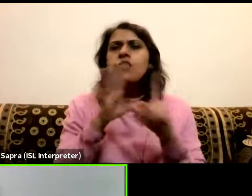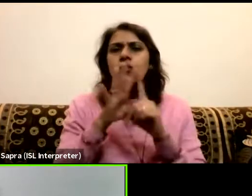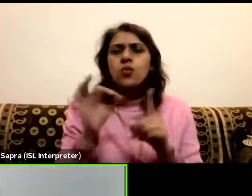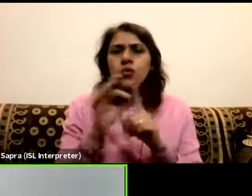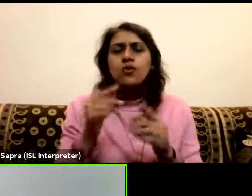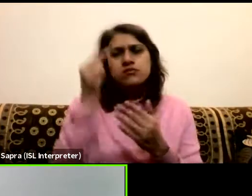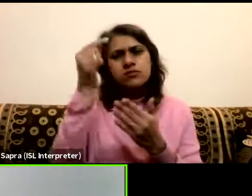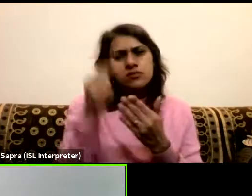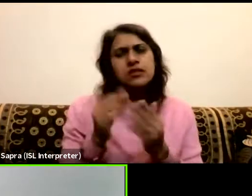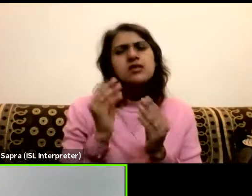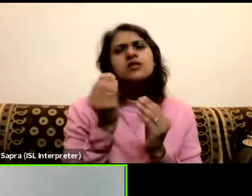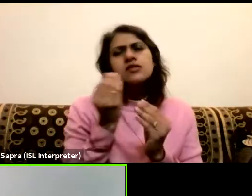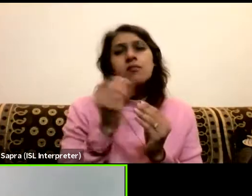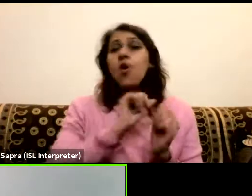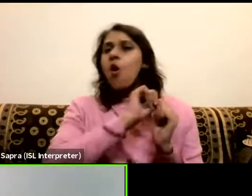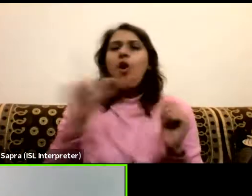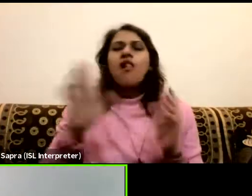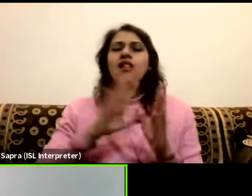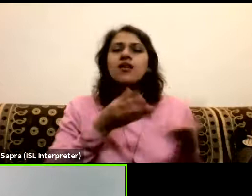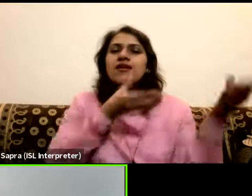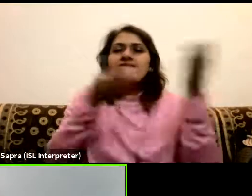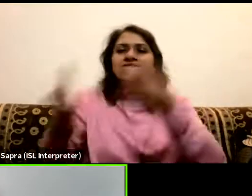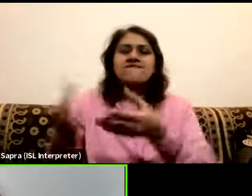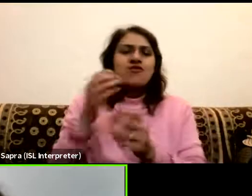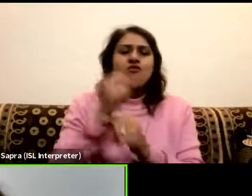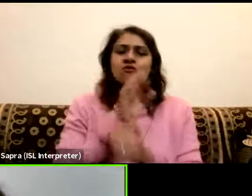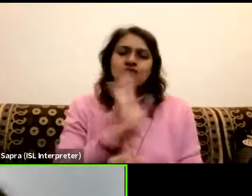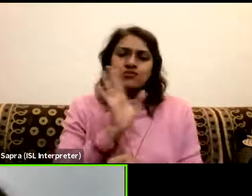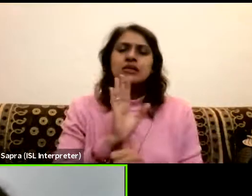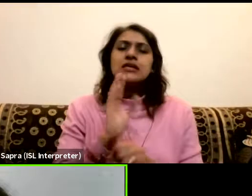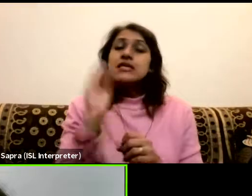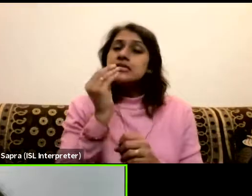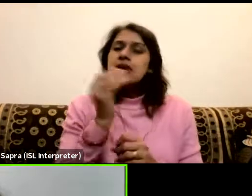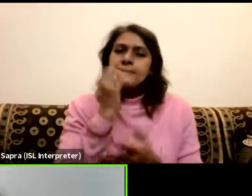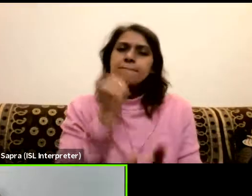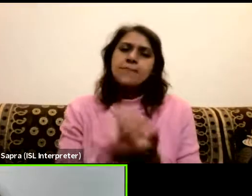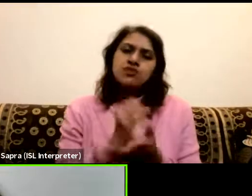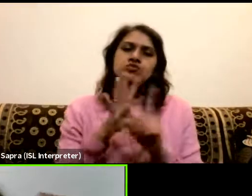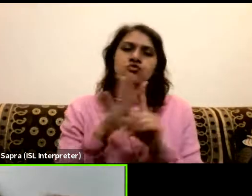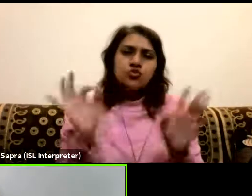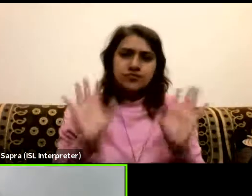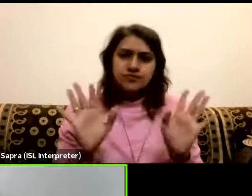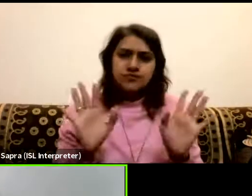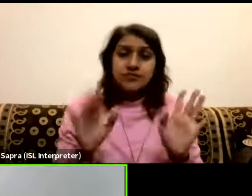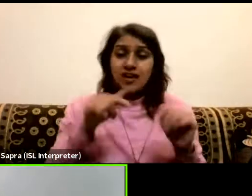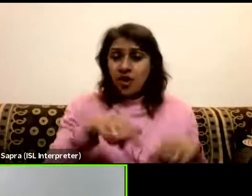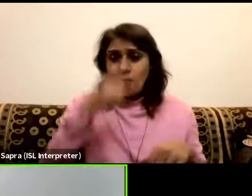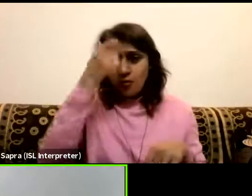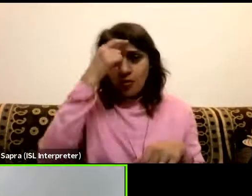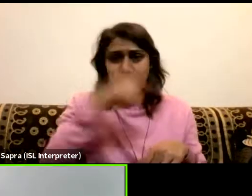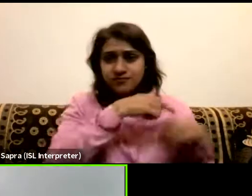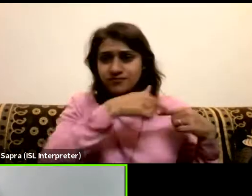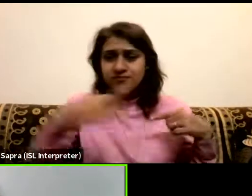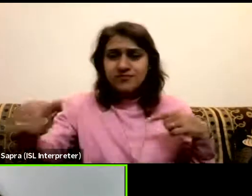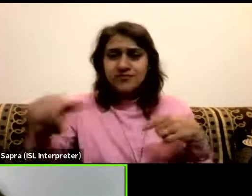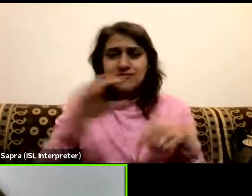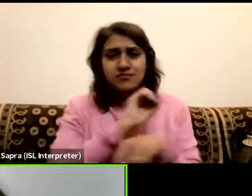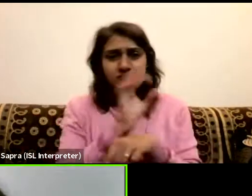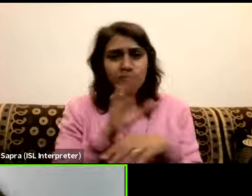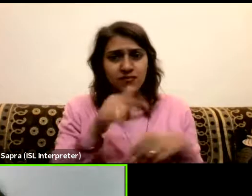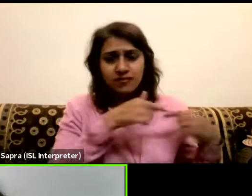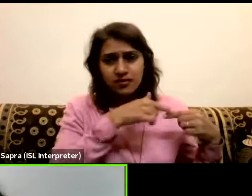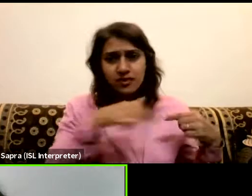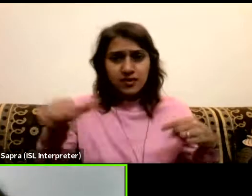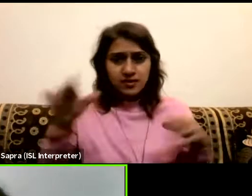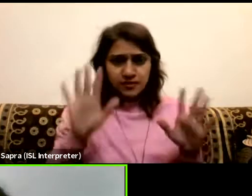some. In this period of time, what we need to see, if you look at the entitlements, but you know